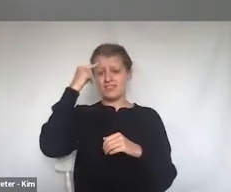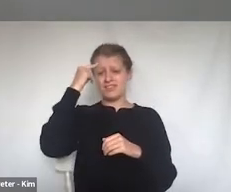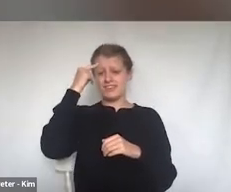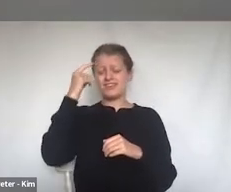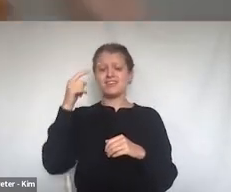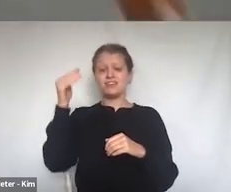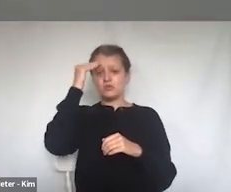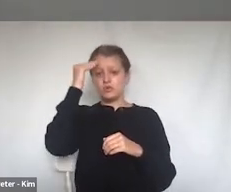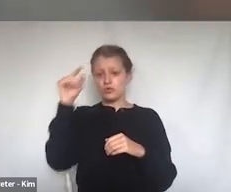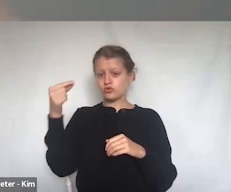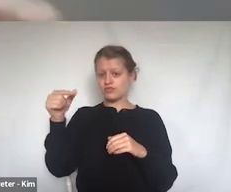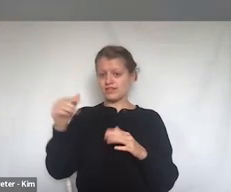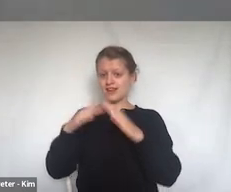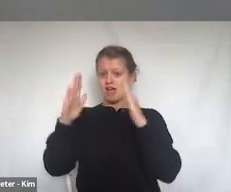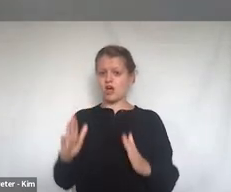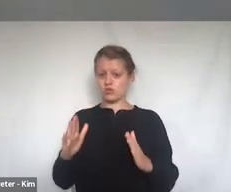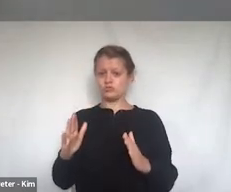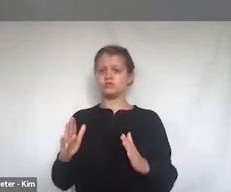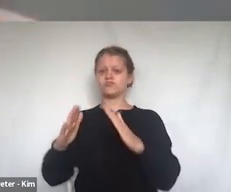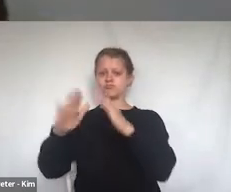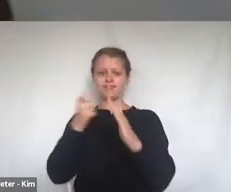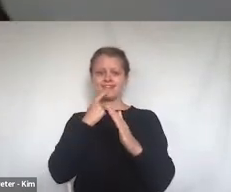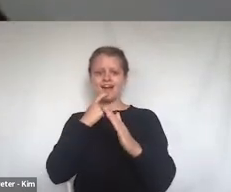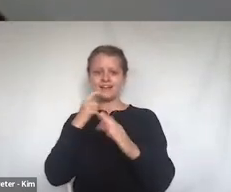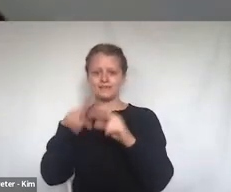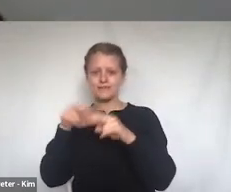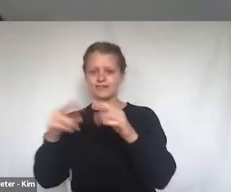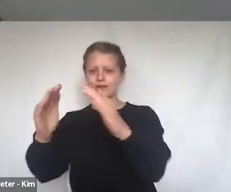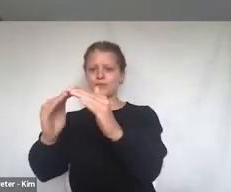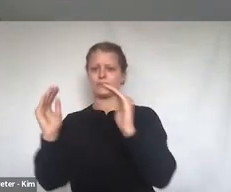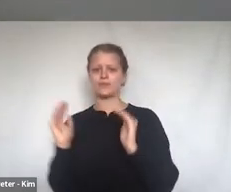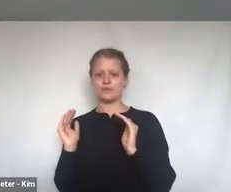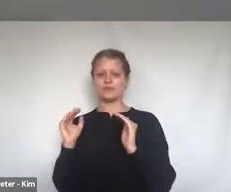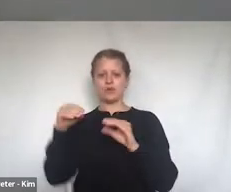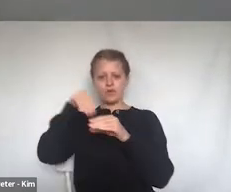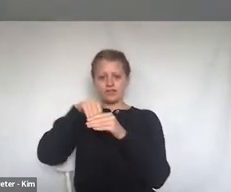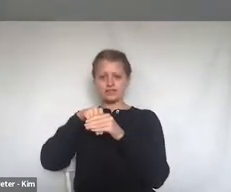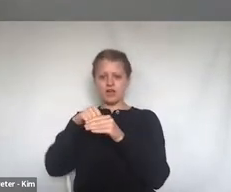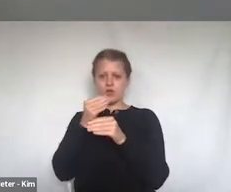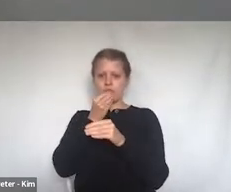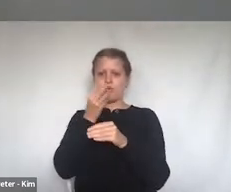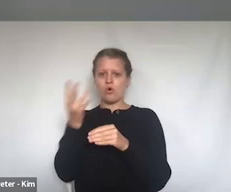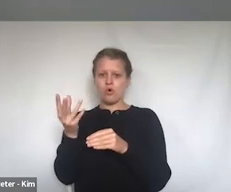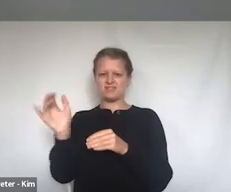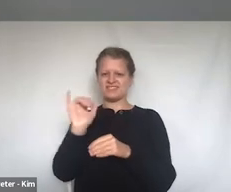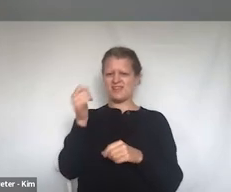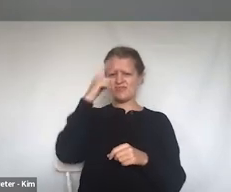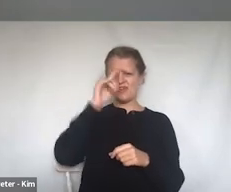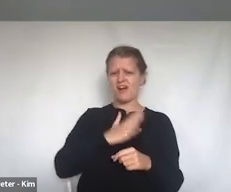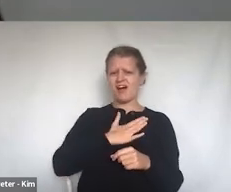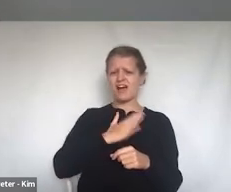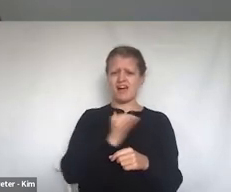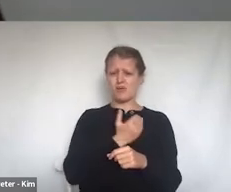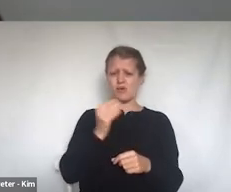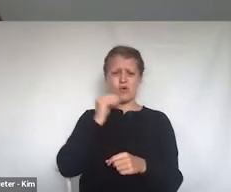works because it's all glass and it gets really warm inside, and the same thing happens in our home. So even doing something as simple as